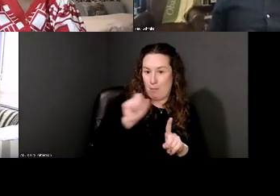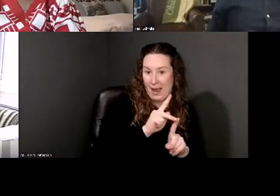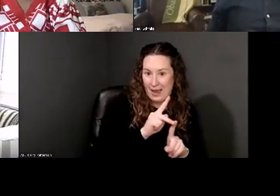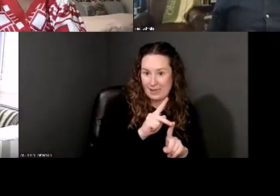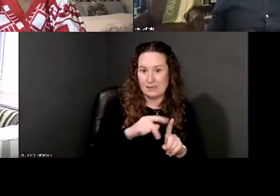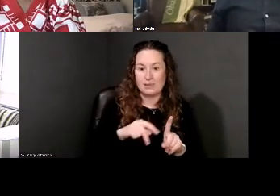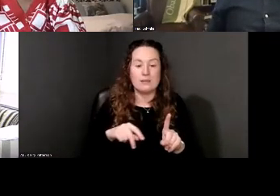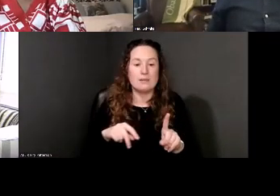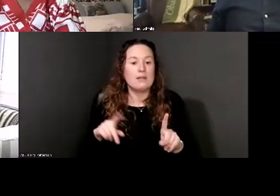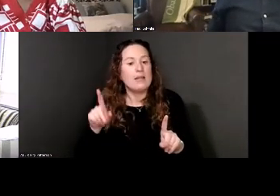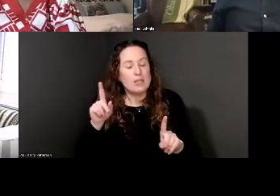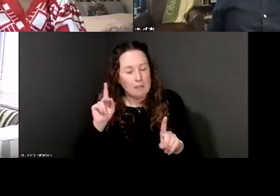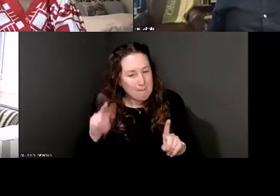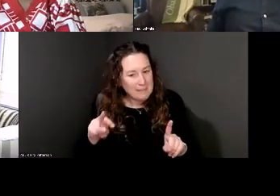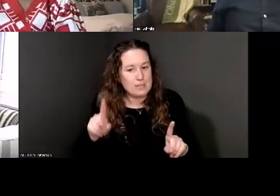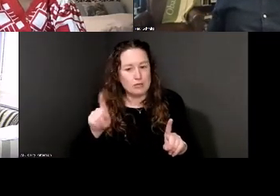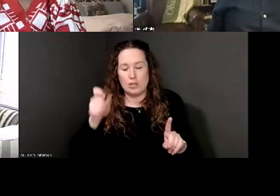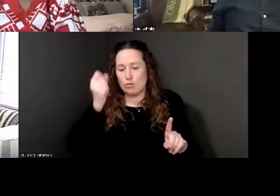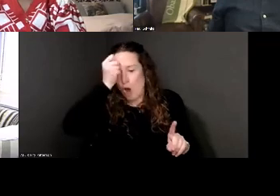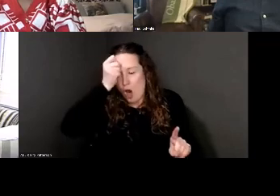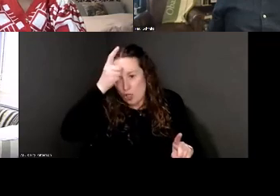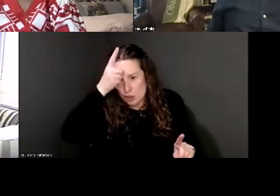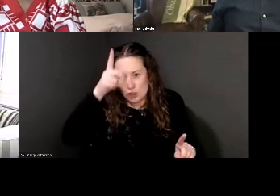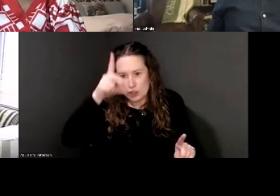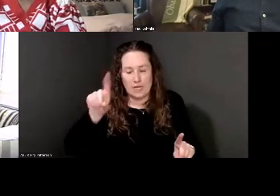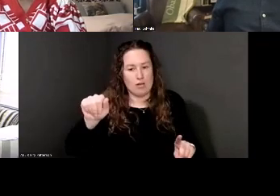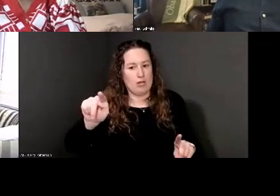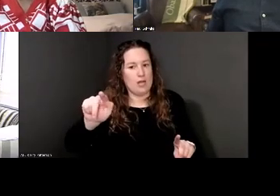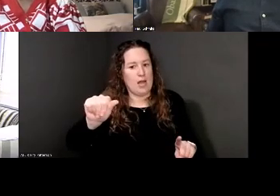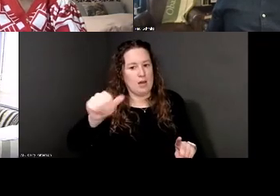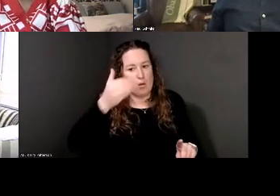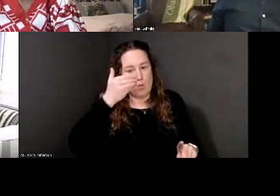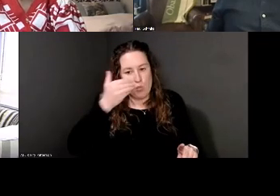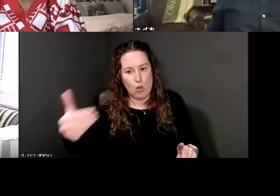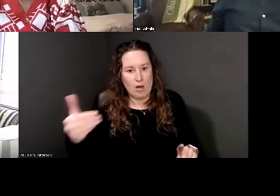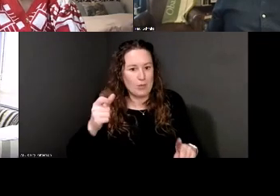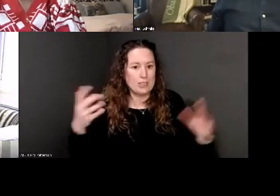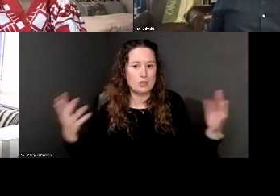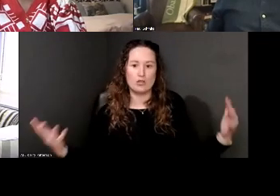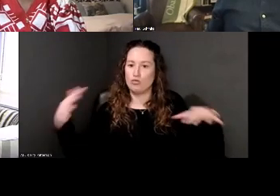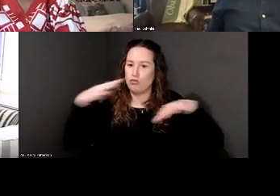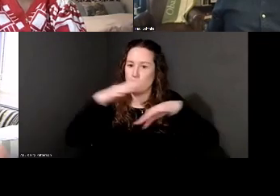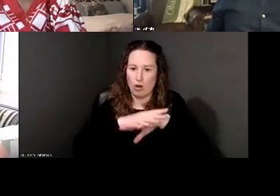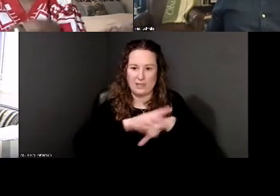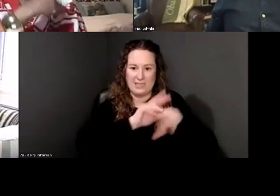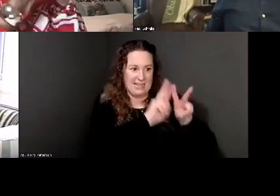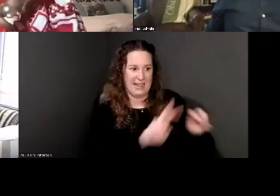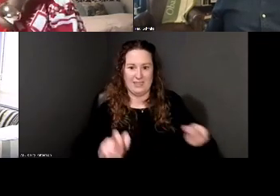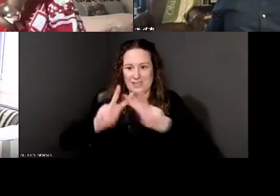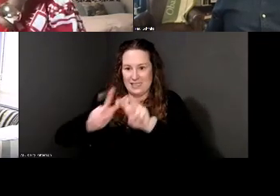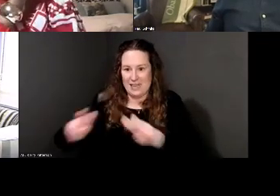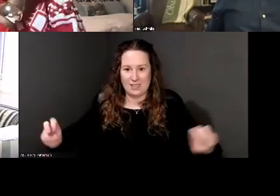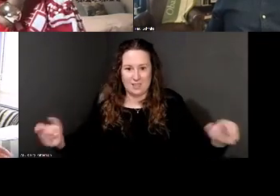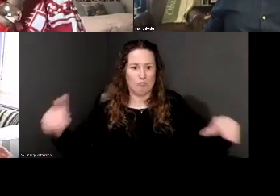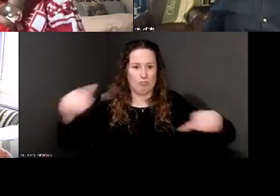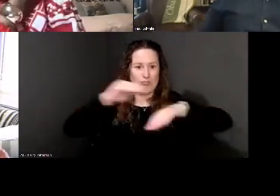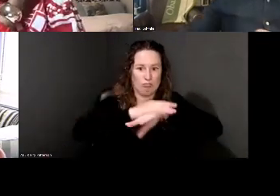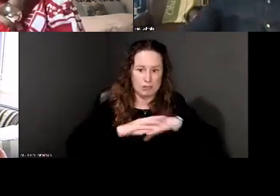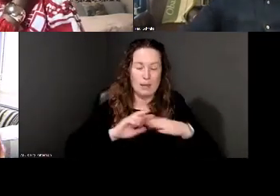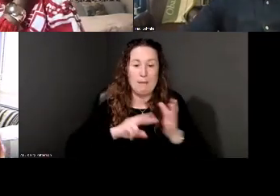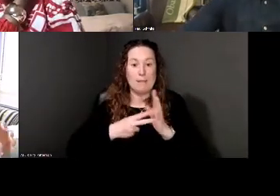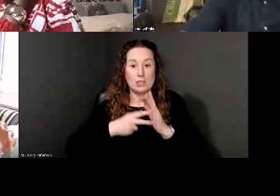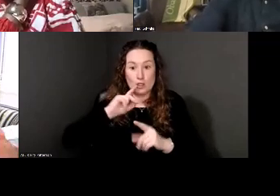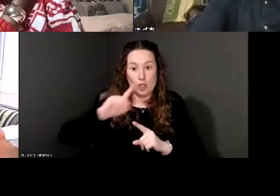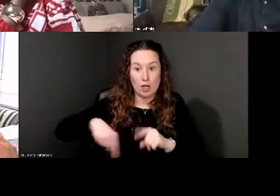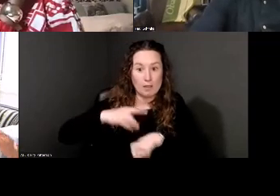data partners to do robust cross-tabular analysis. So if you're moving to geography, you know what you're going to